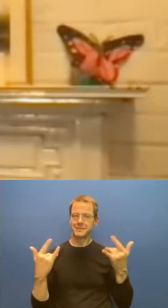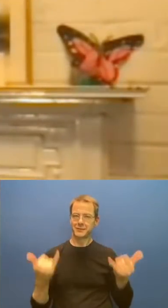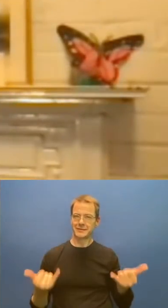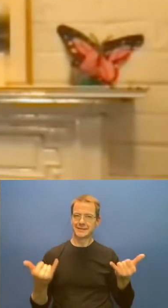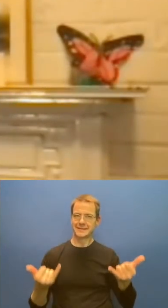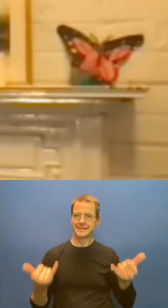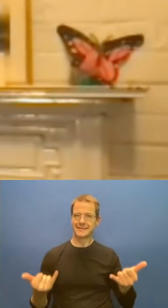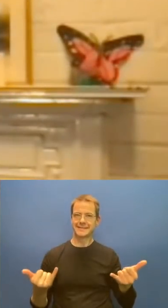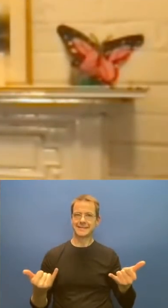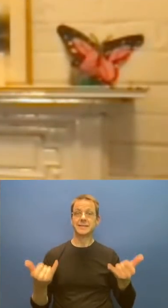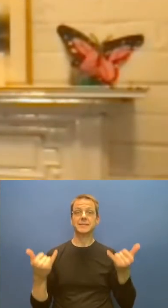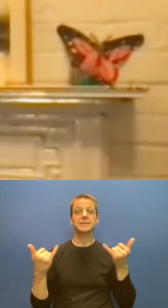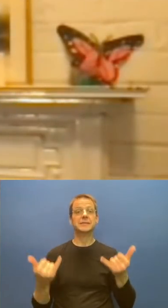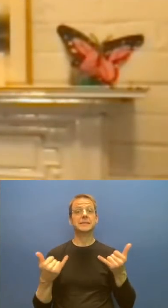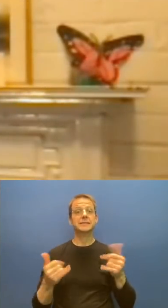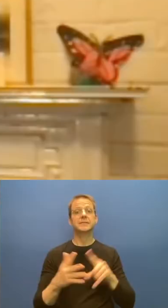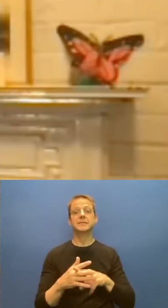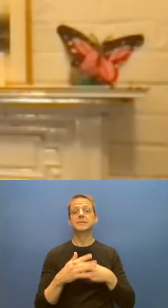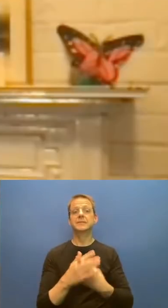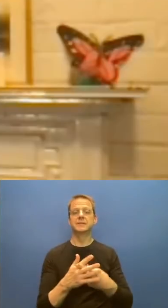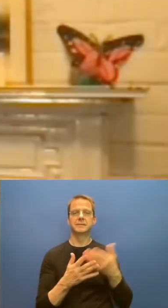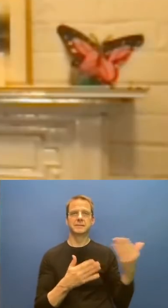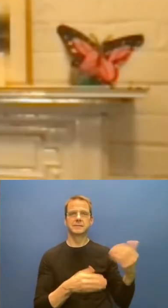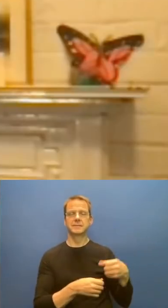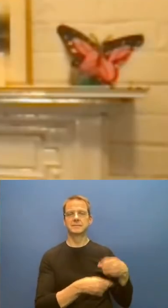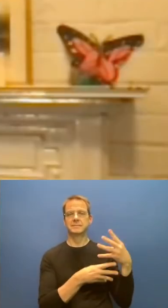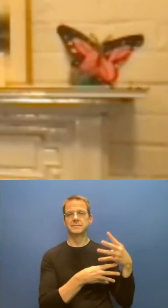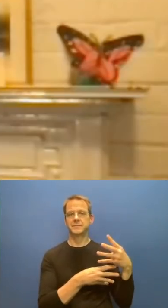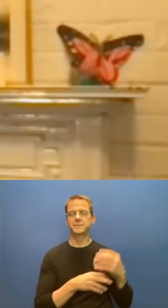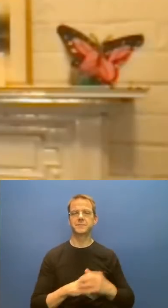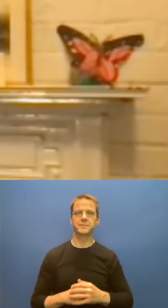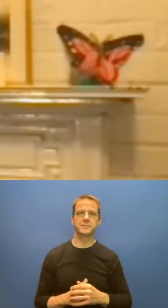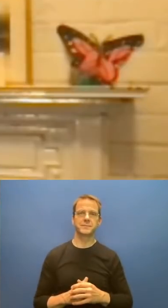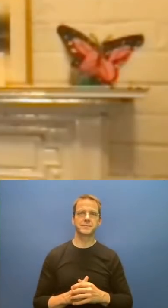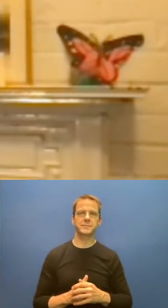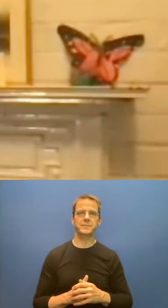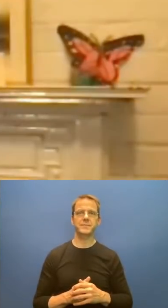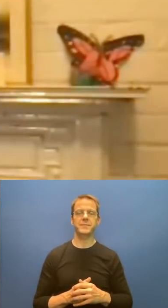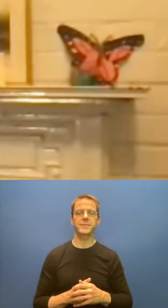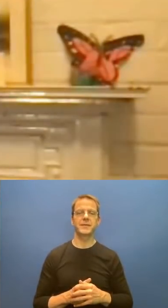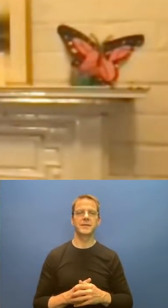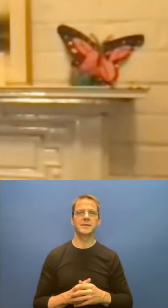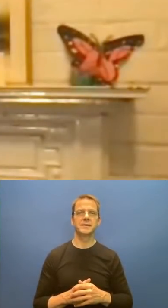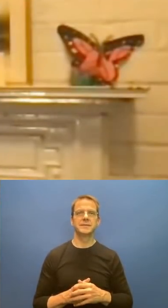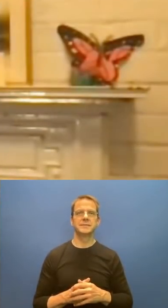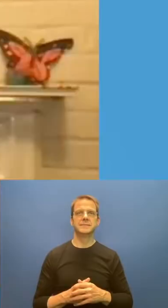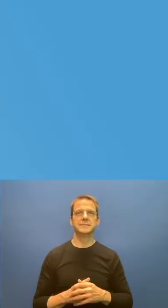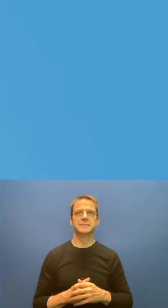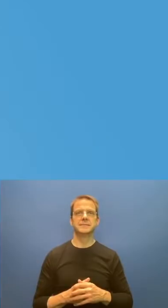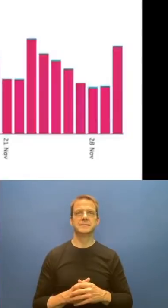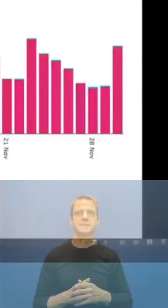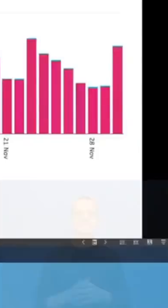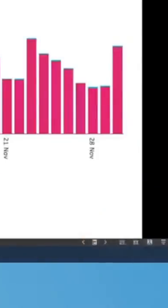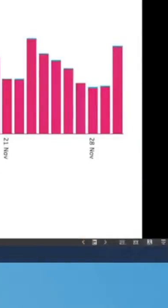So let's just go right into the slides and just start talking about what we see in Alberta.